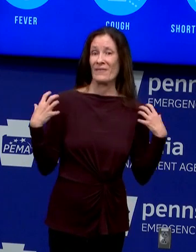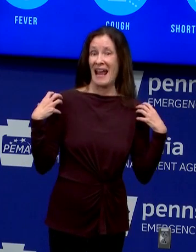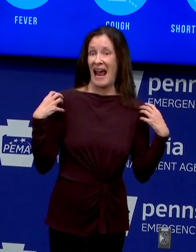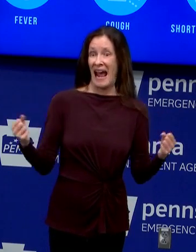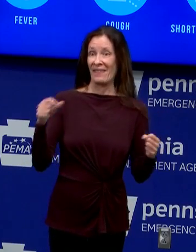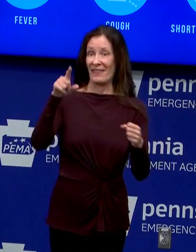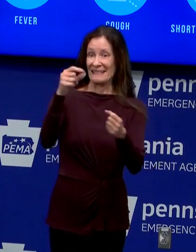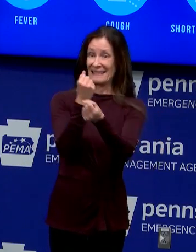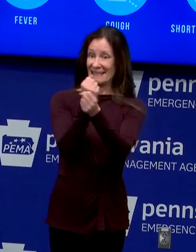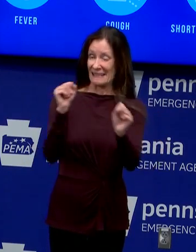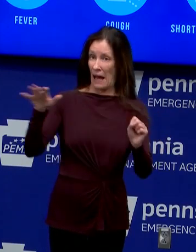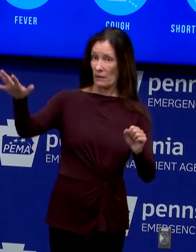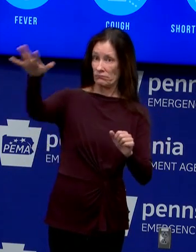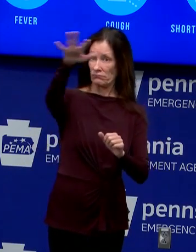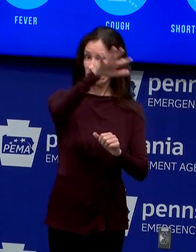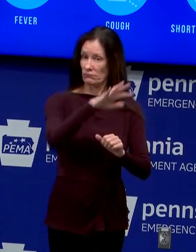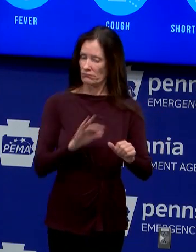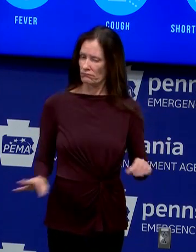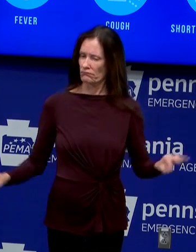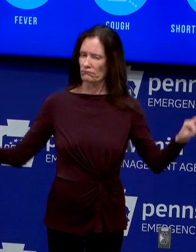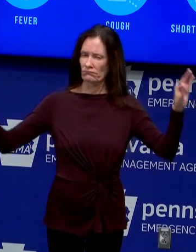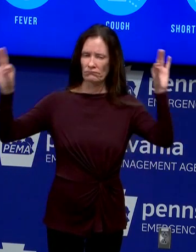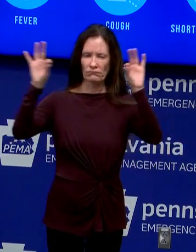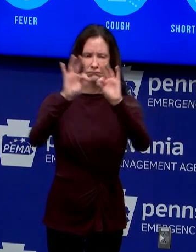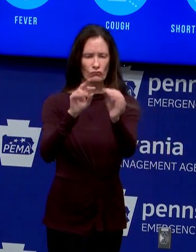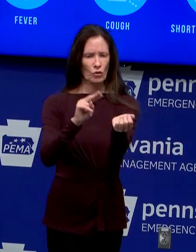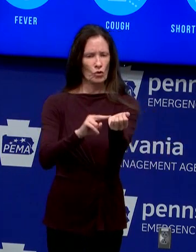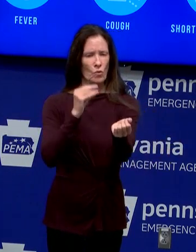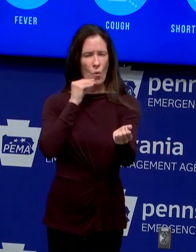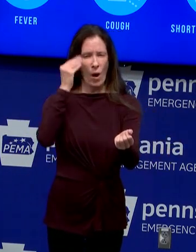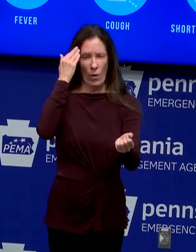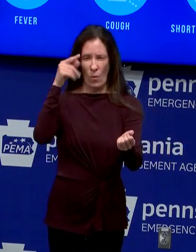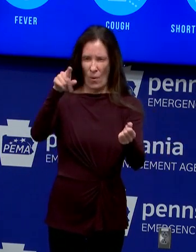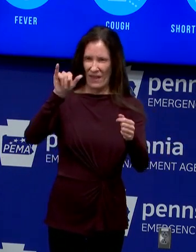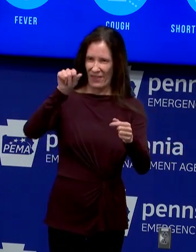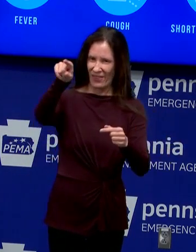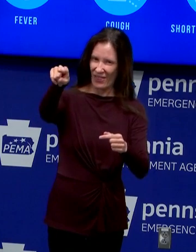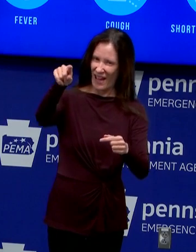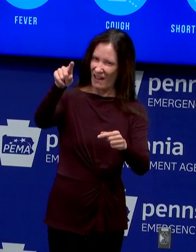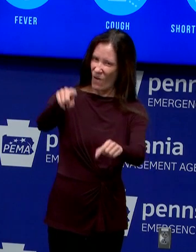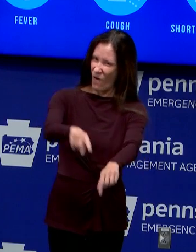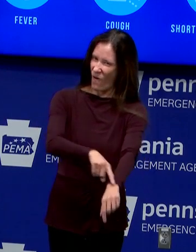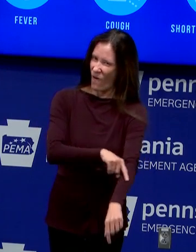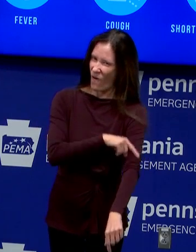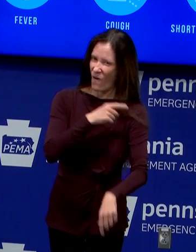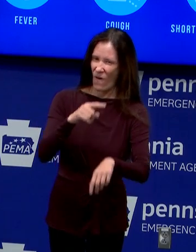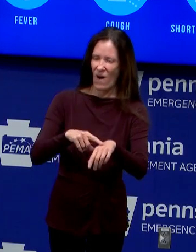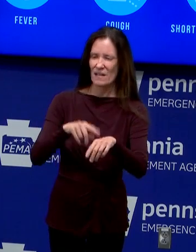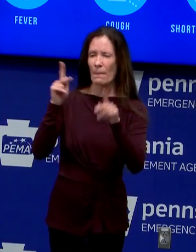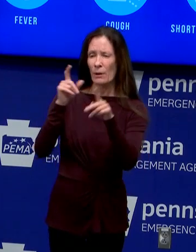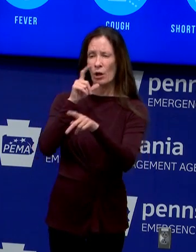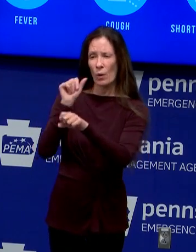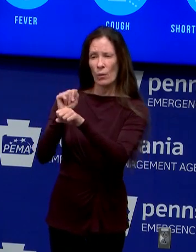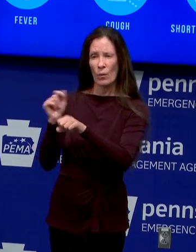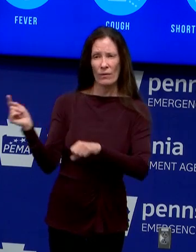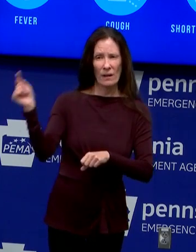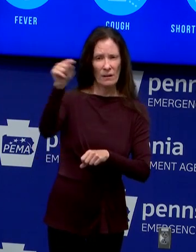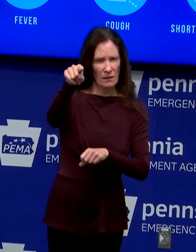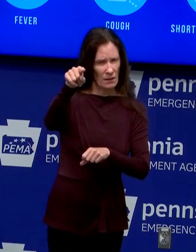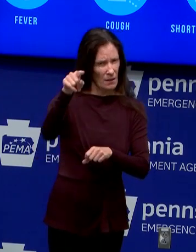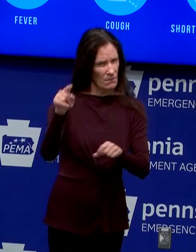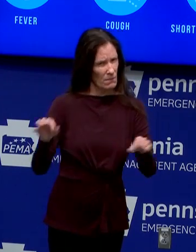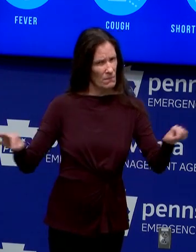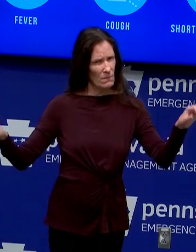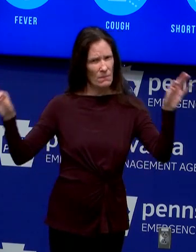the health of individuals in long-term care living facilities, such as nursing home and personal care homes, are really our